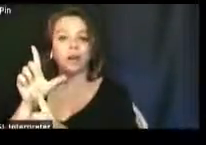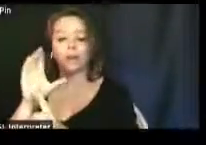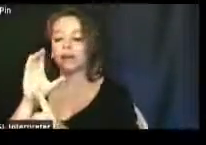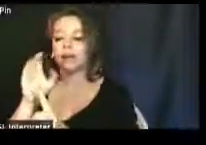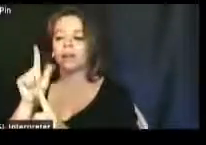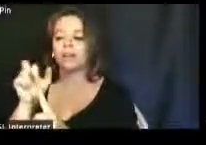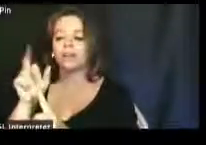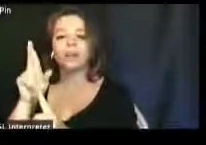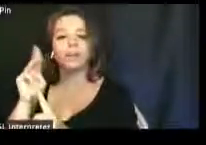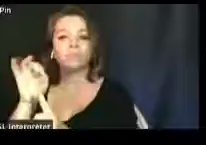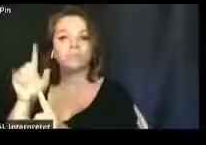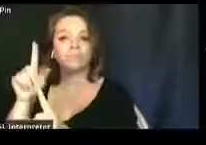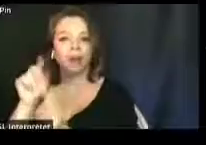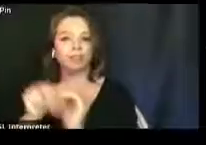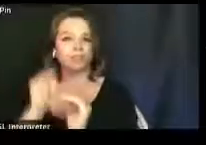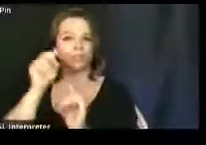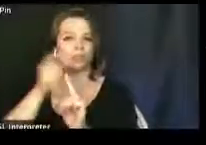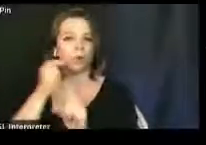210.